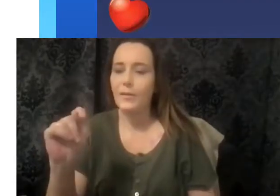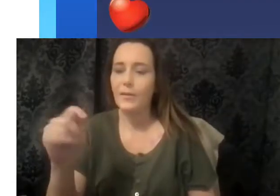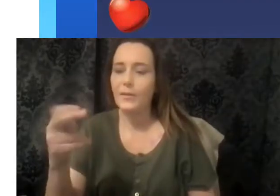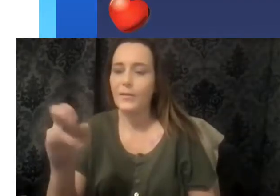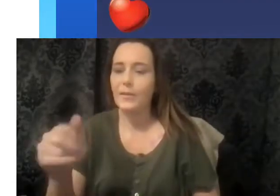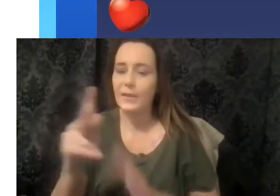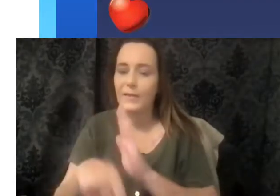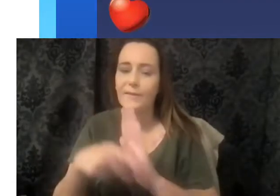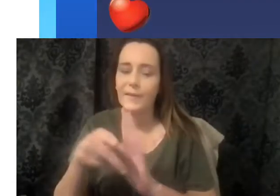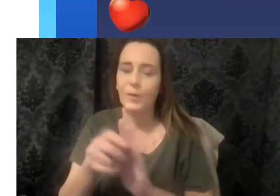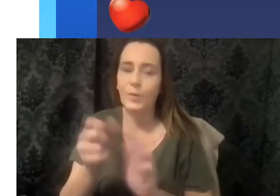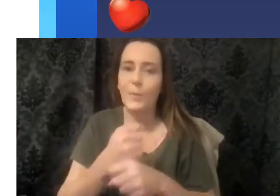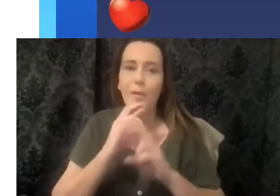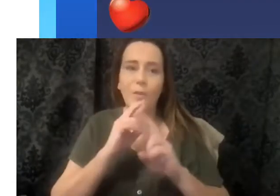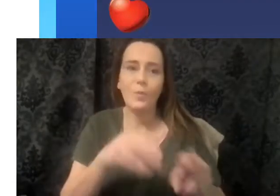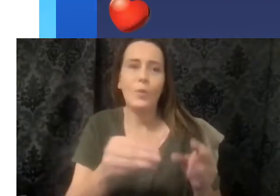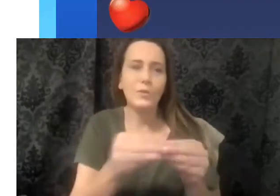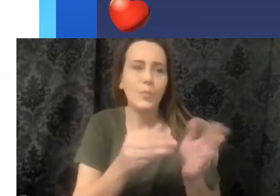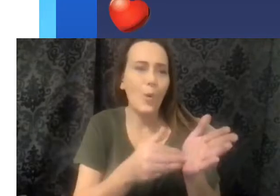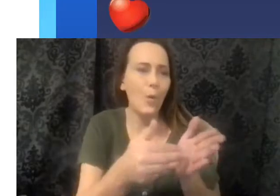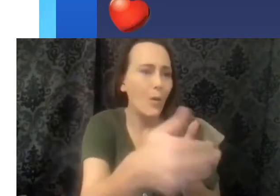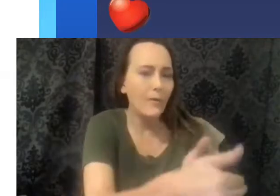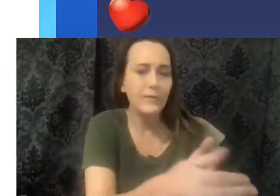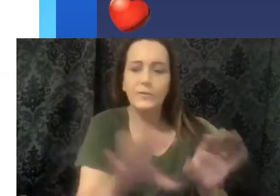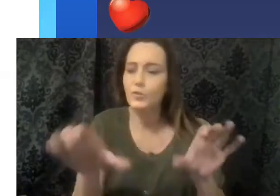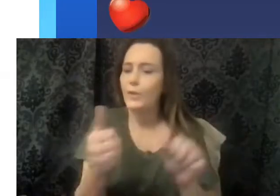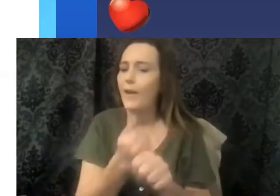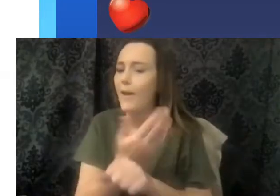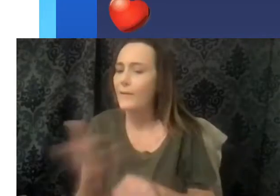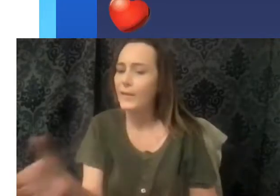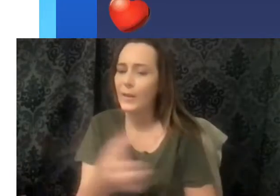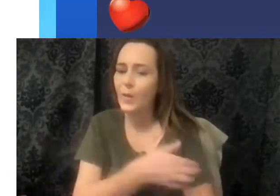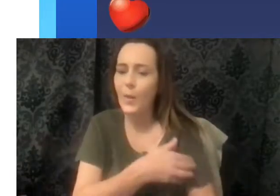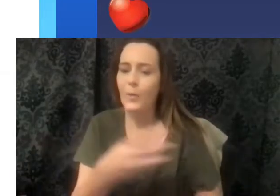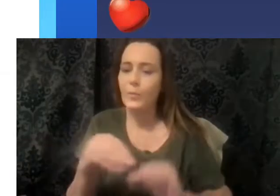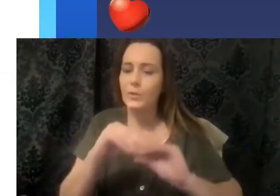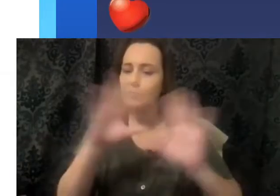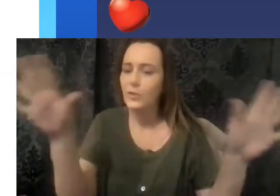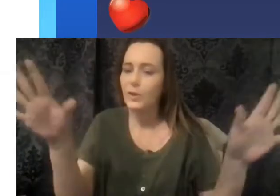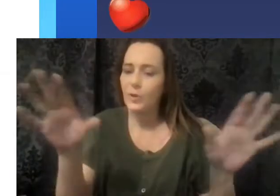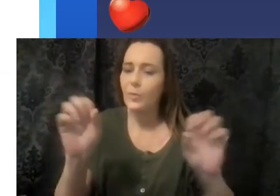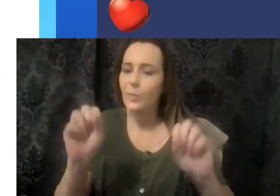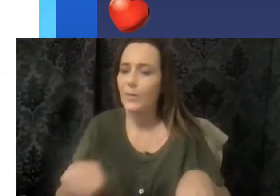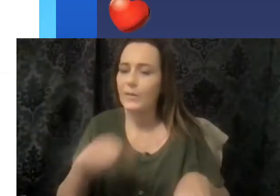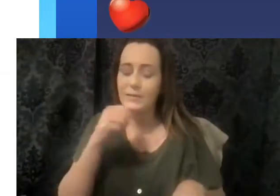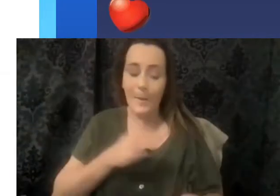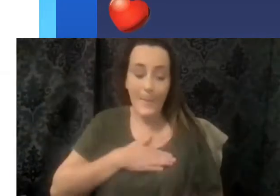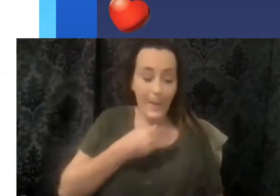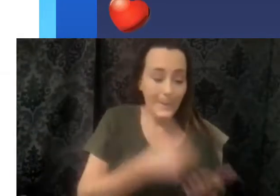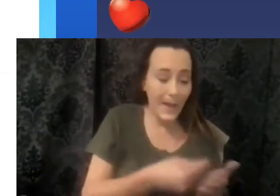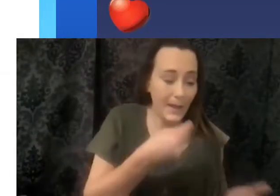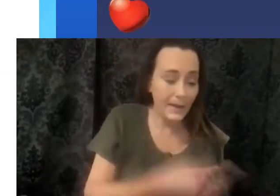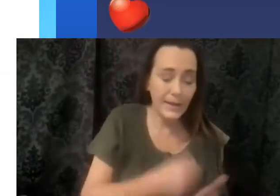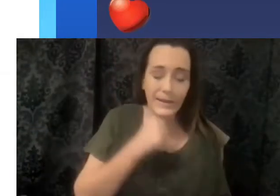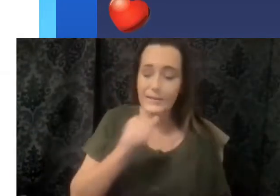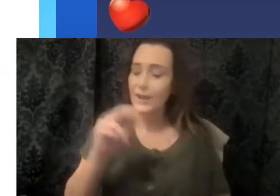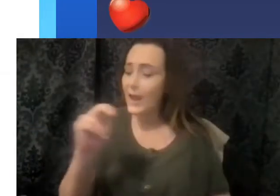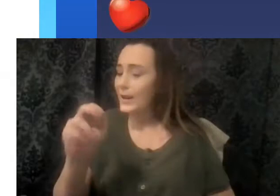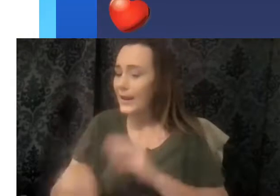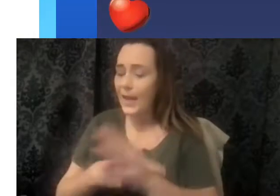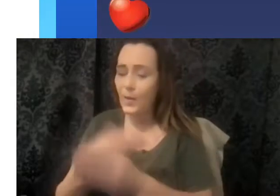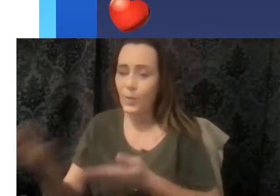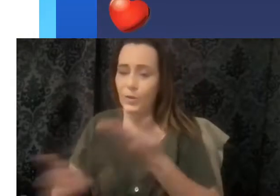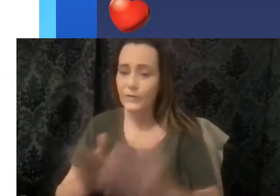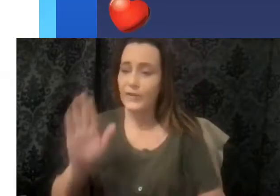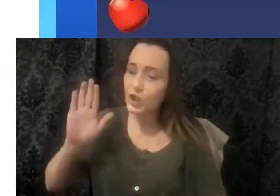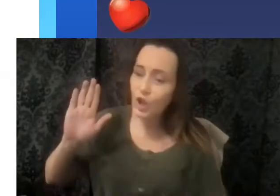reports much more frequently. We are doing everything in our power to be as transparent. It's not my money, it's not any World Service, it's your money, it's our